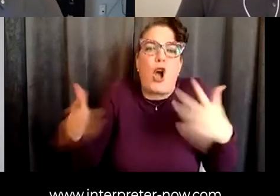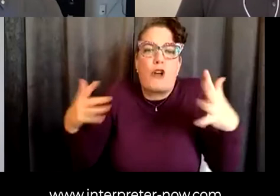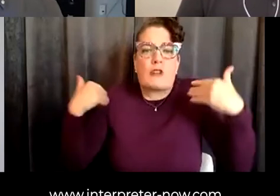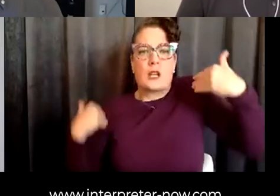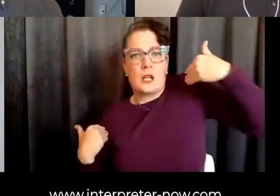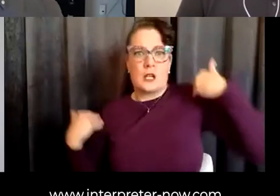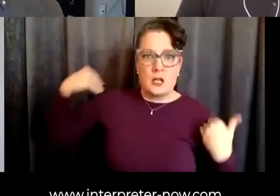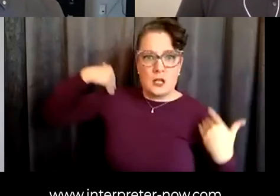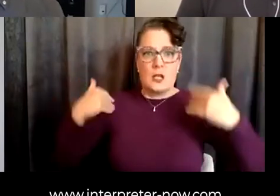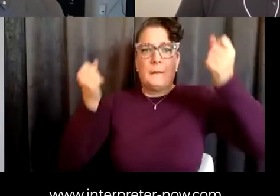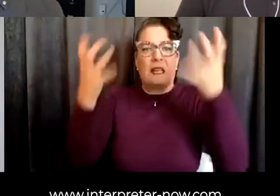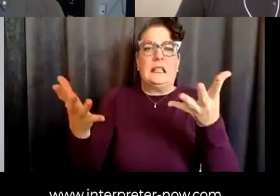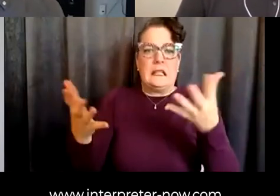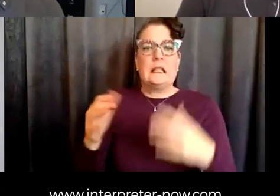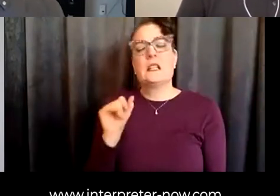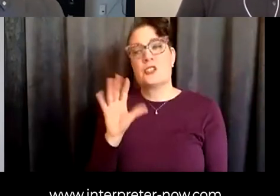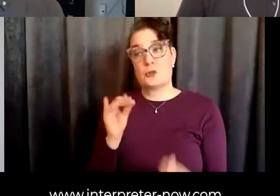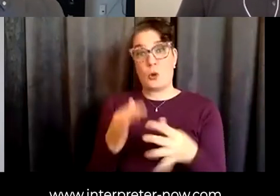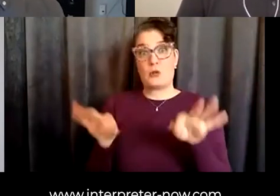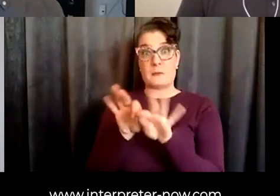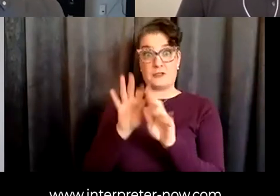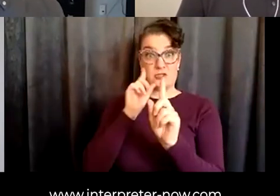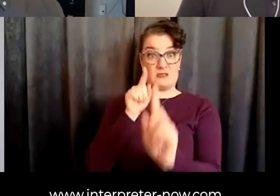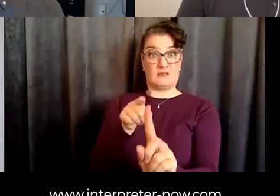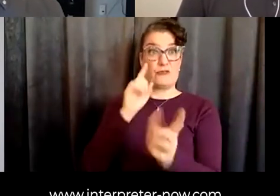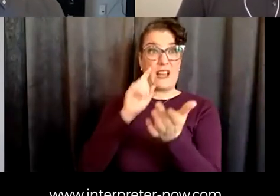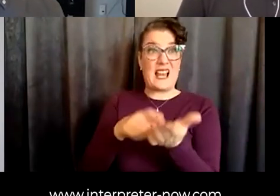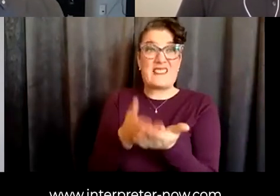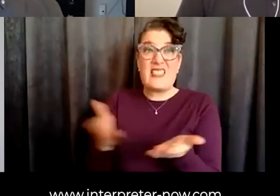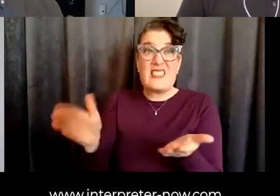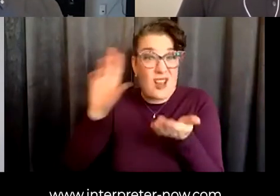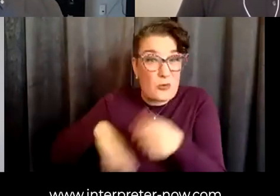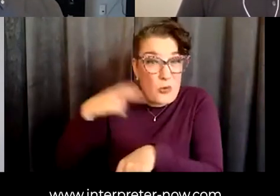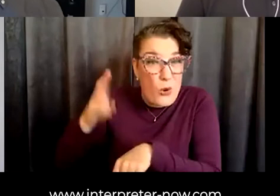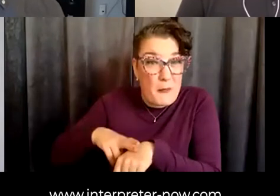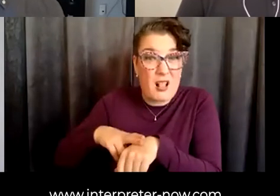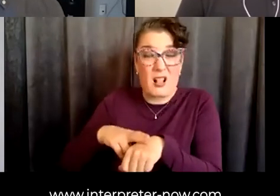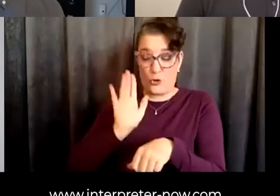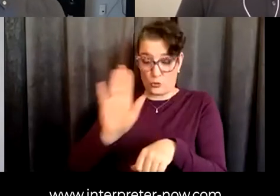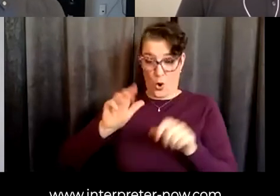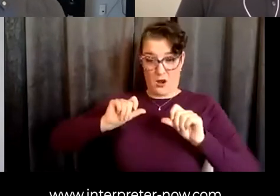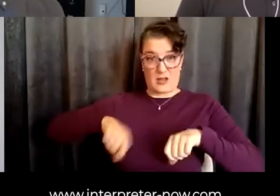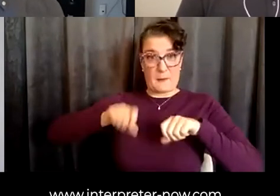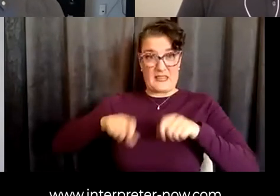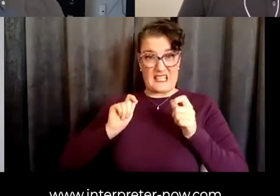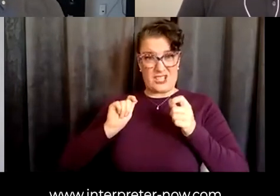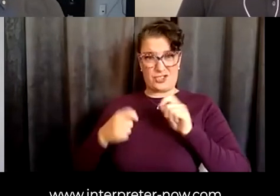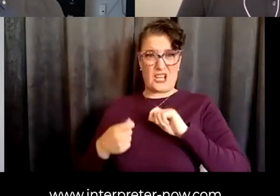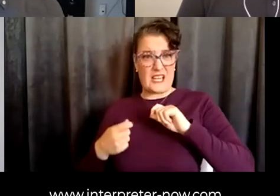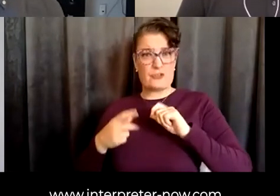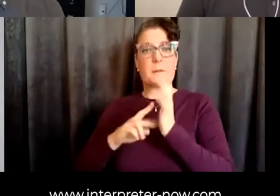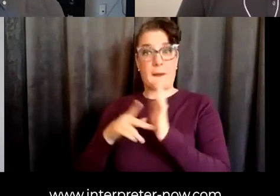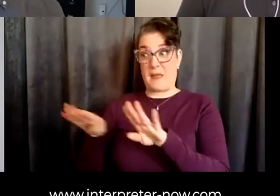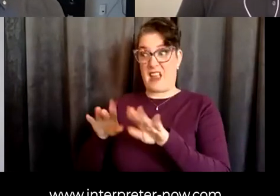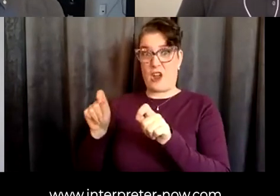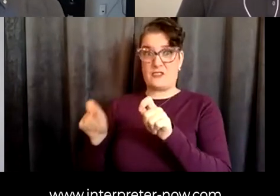so especially recognizing when things are not normal and your bandwidth has changed and you need to change those behaviors accordingly, that's